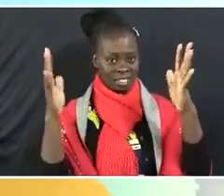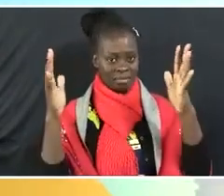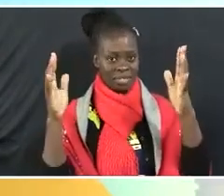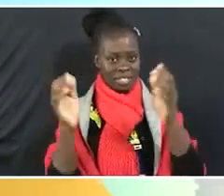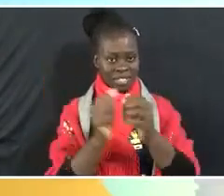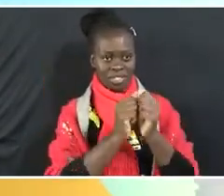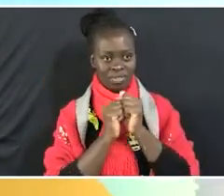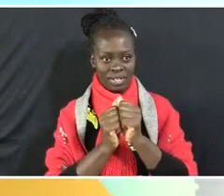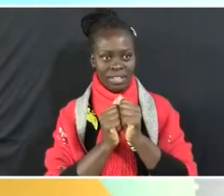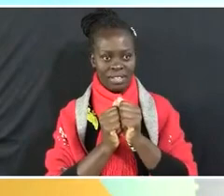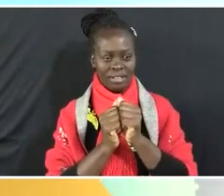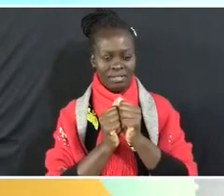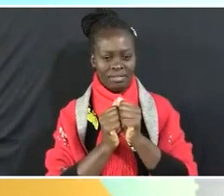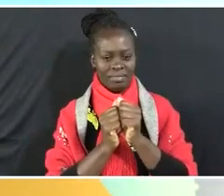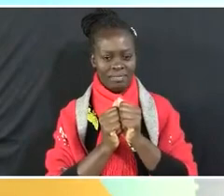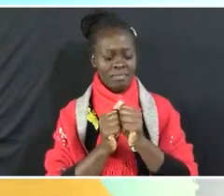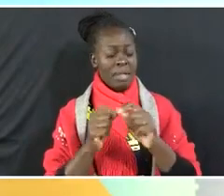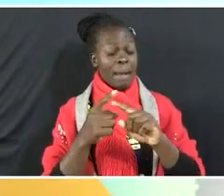And